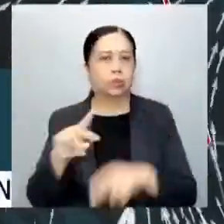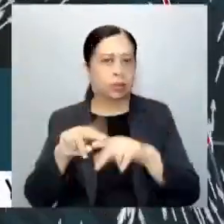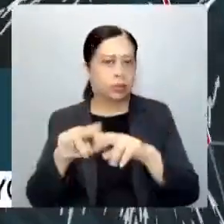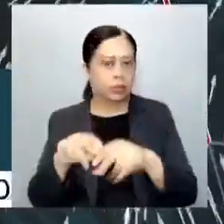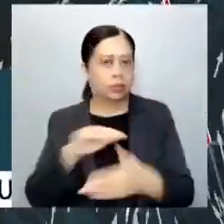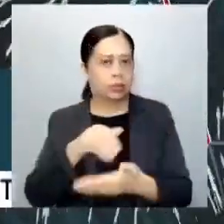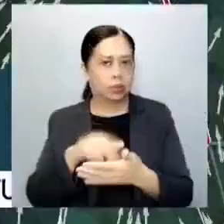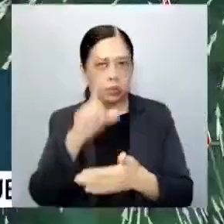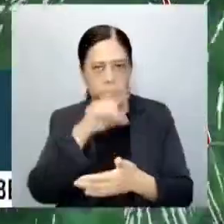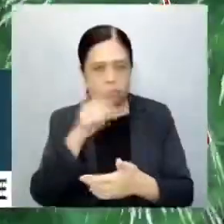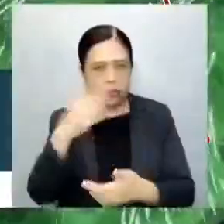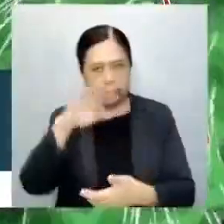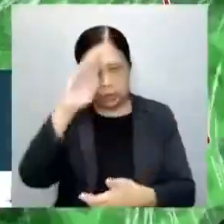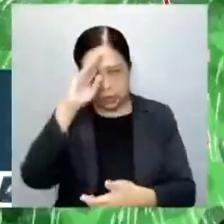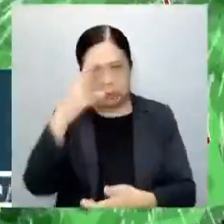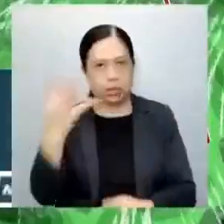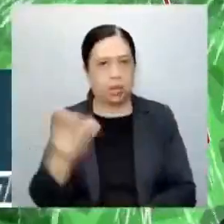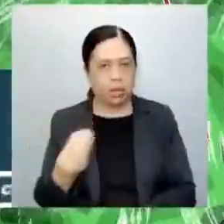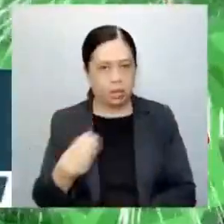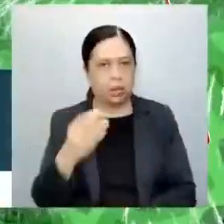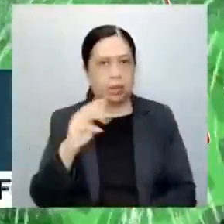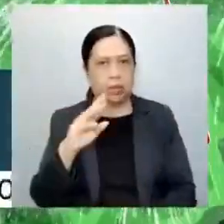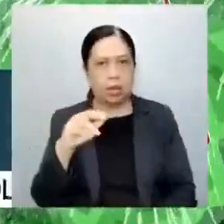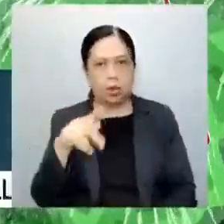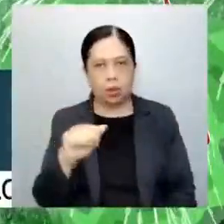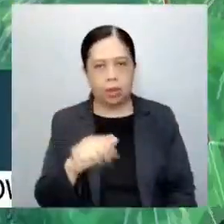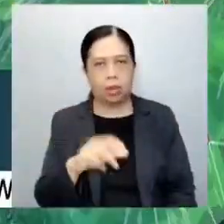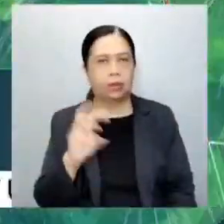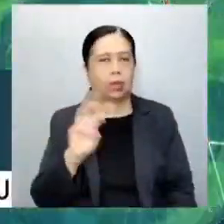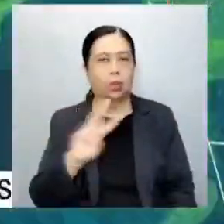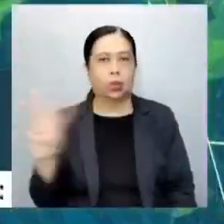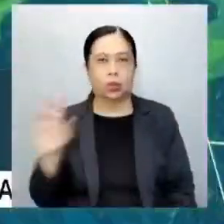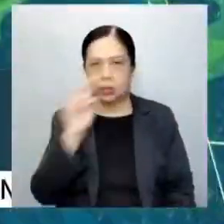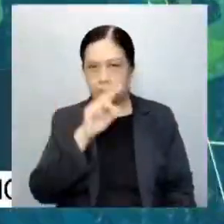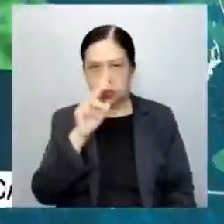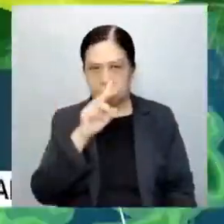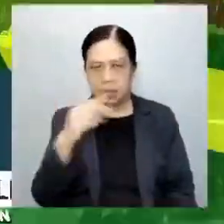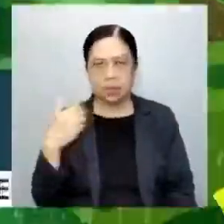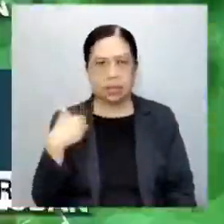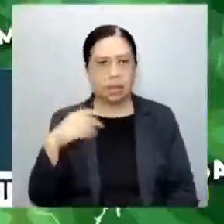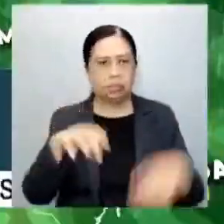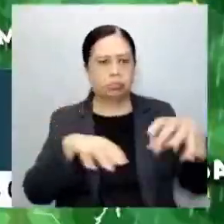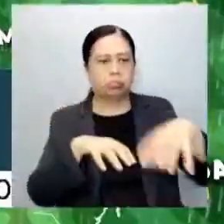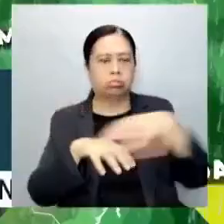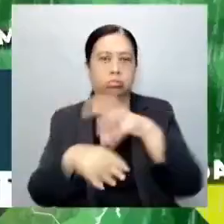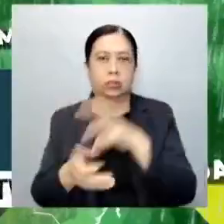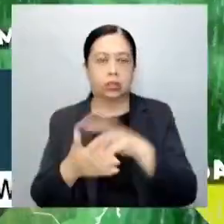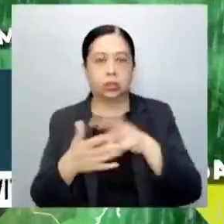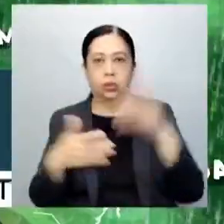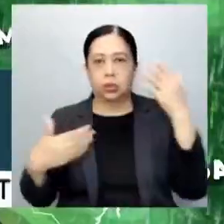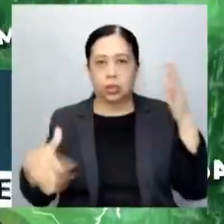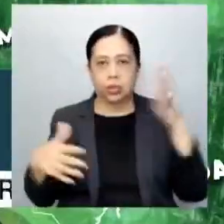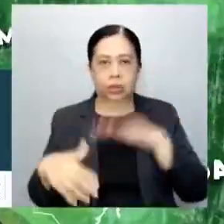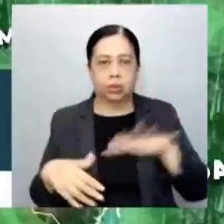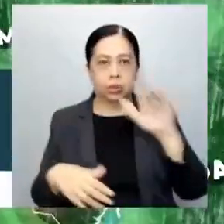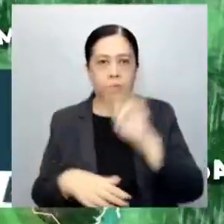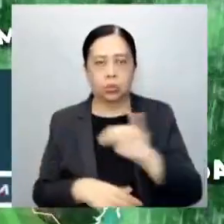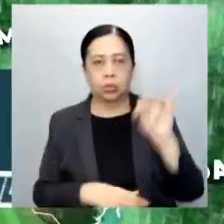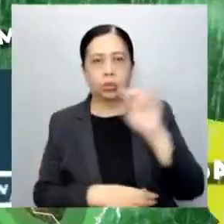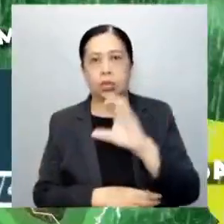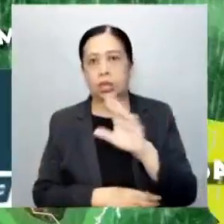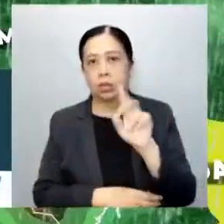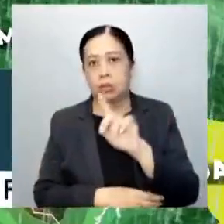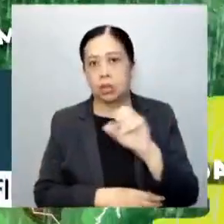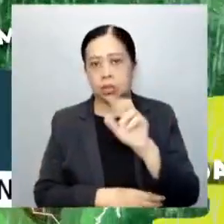Luzon, Cavite, Batangas, Mimaropa, and western Visayas. There will also be scattered rains in Cordillera, the rest of Ilocos and Calabarzon, and